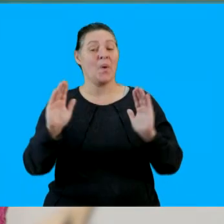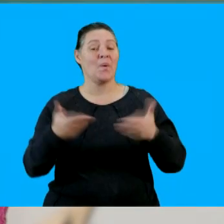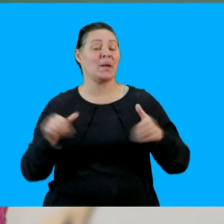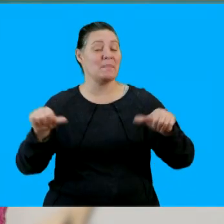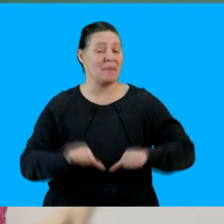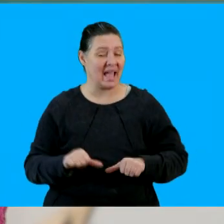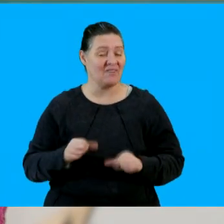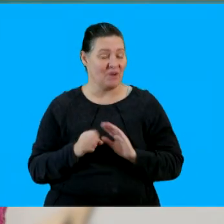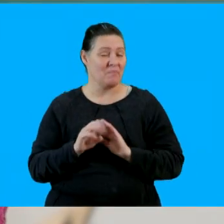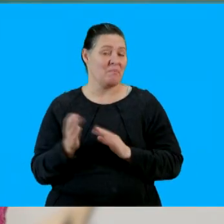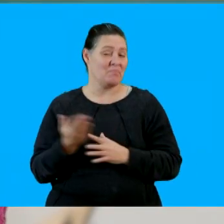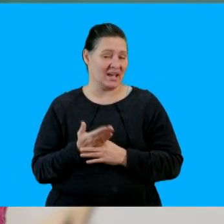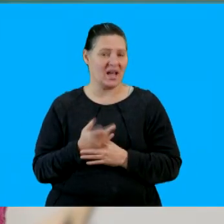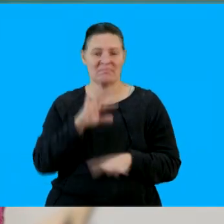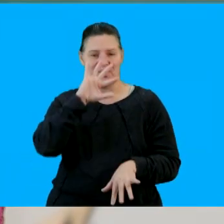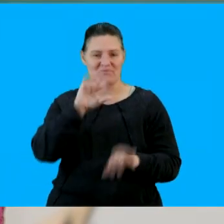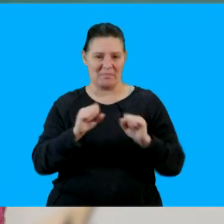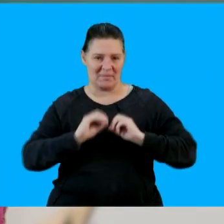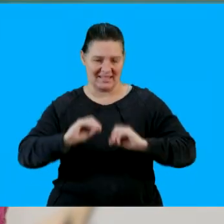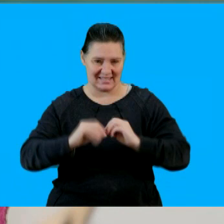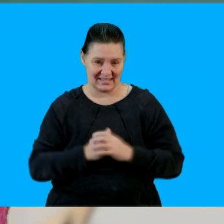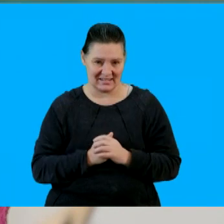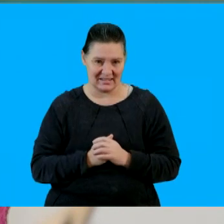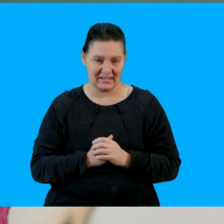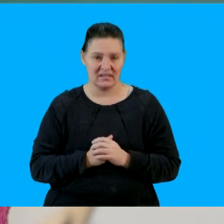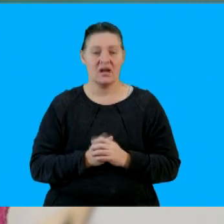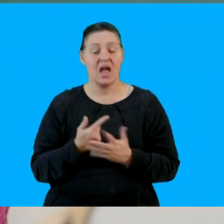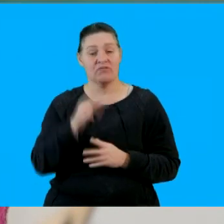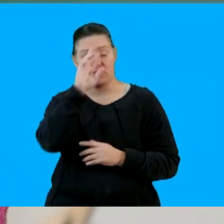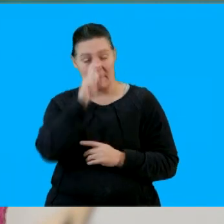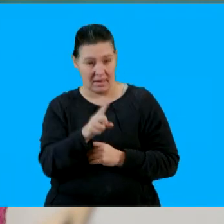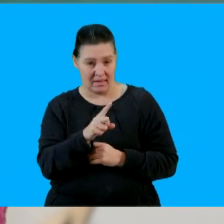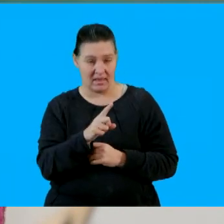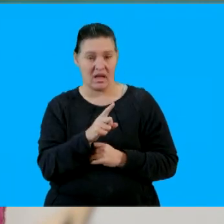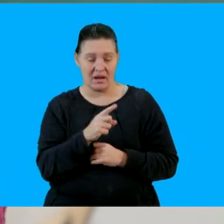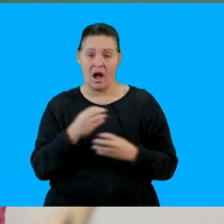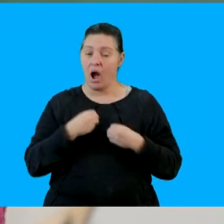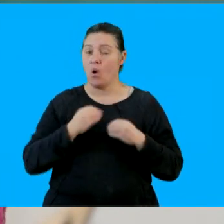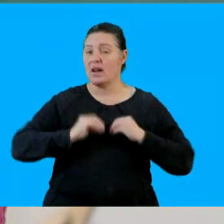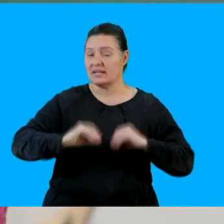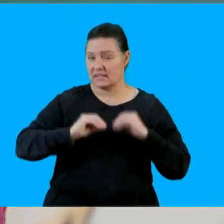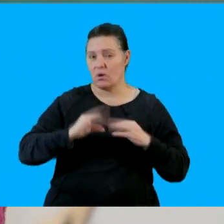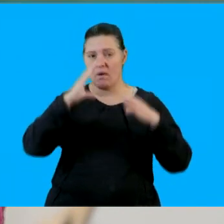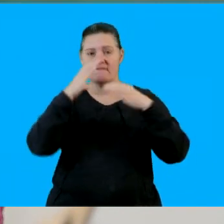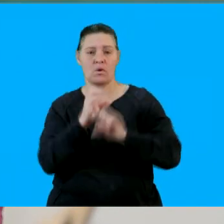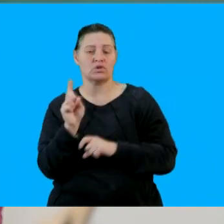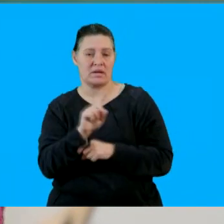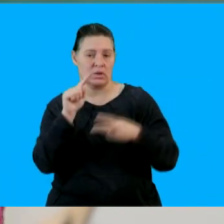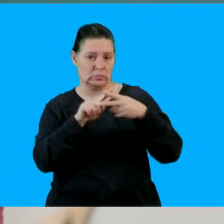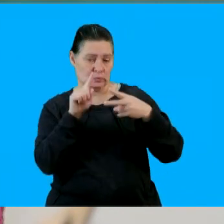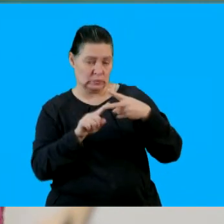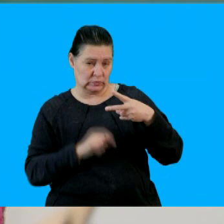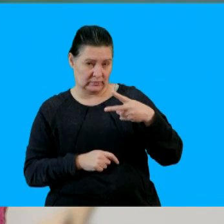Welcome back from the ad break, and let's wrap up our lesson. So, if you remember, in our lesson, we were focusing on